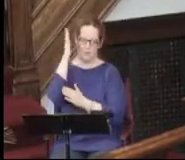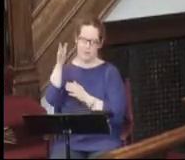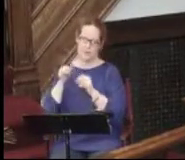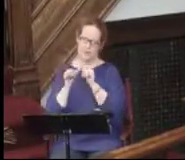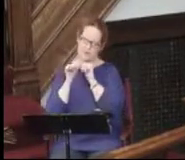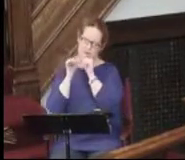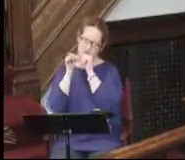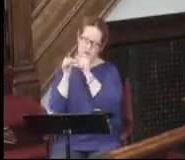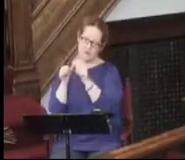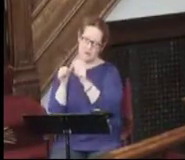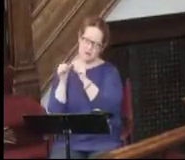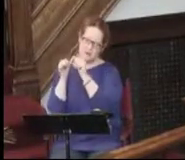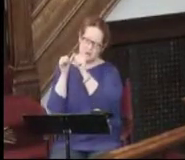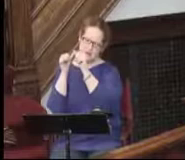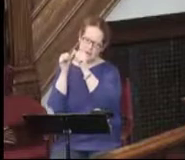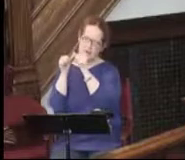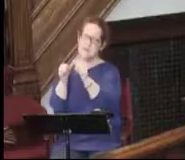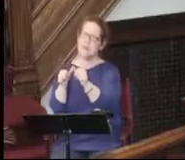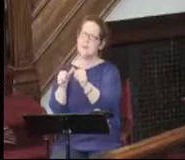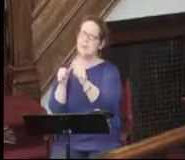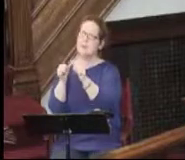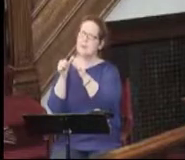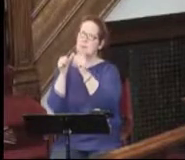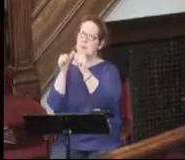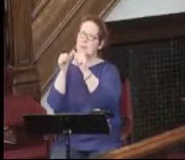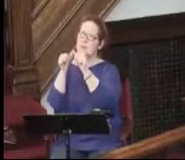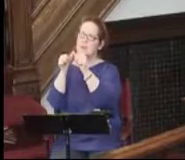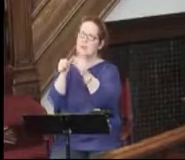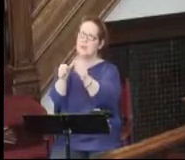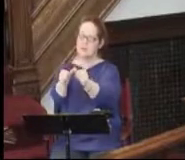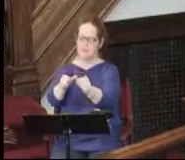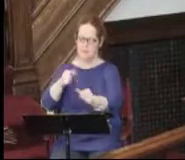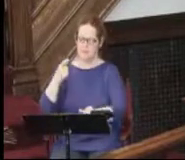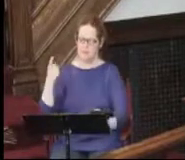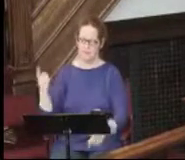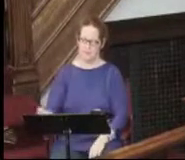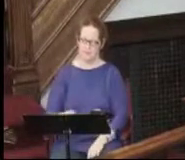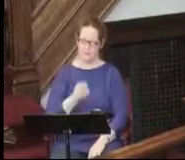away. It was the new